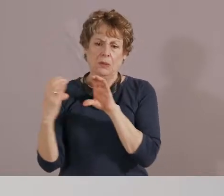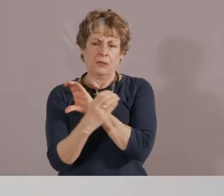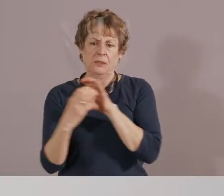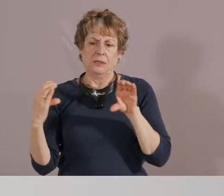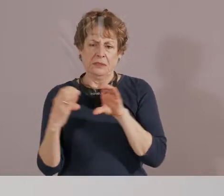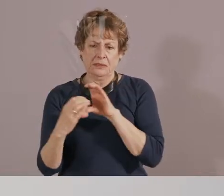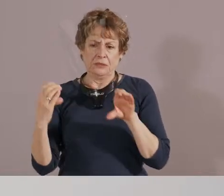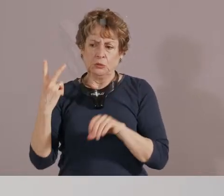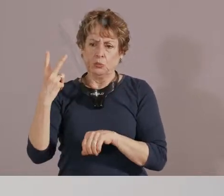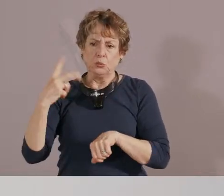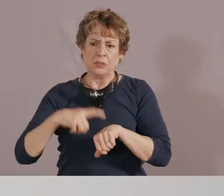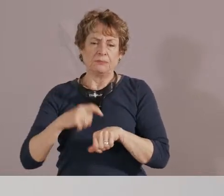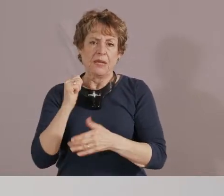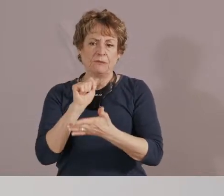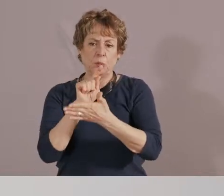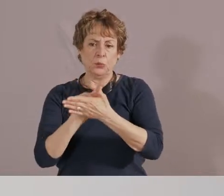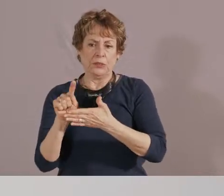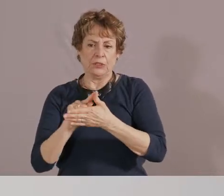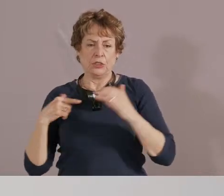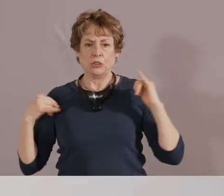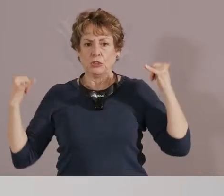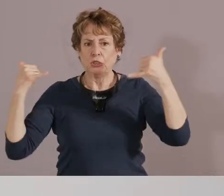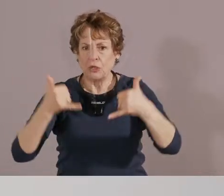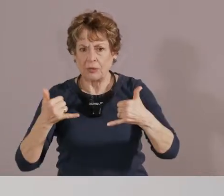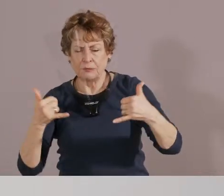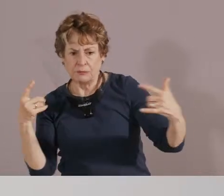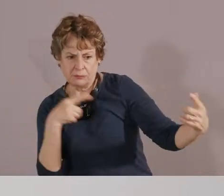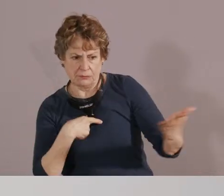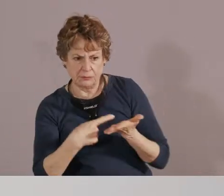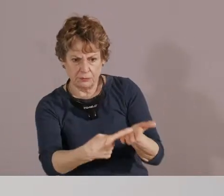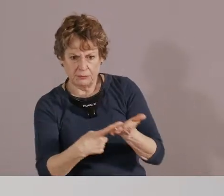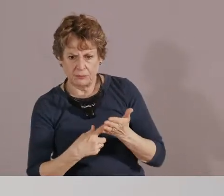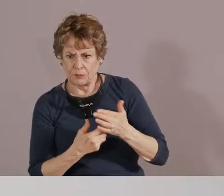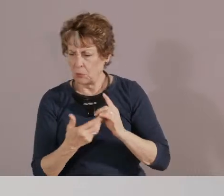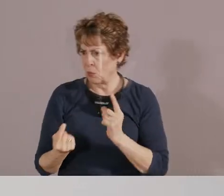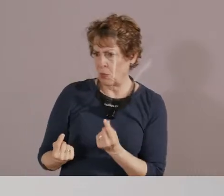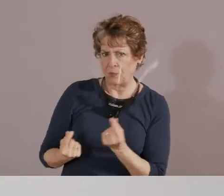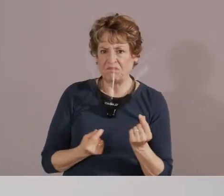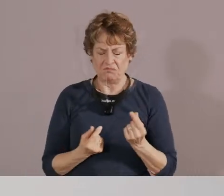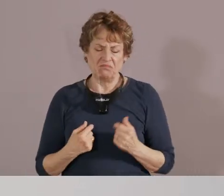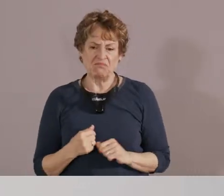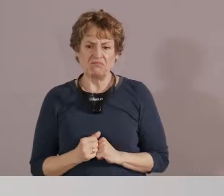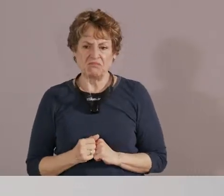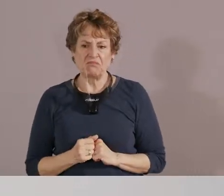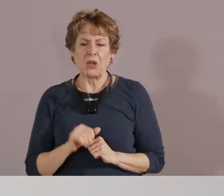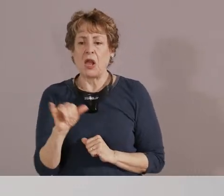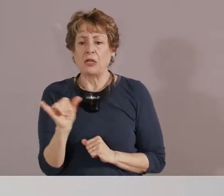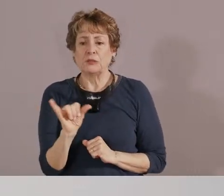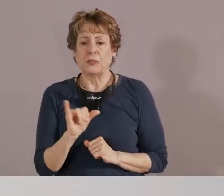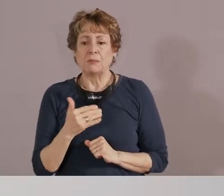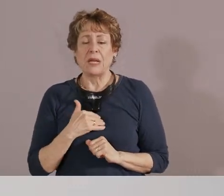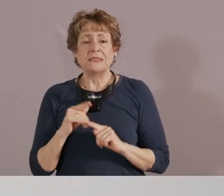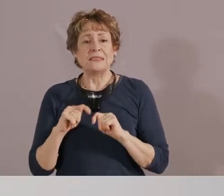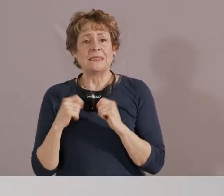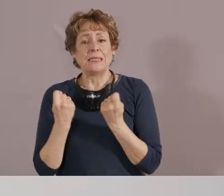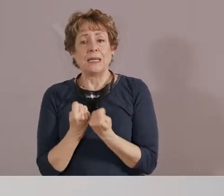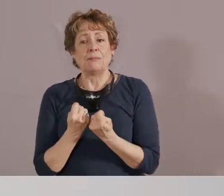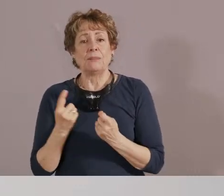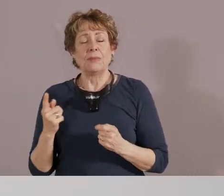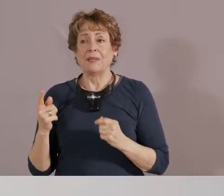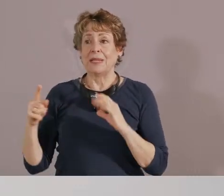know that the Pima County Health Department is very active in emails and texts to my team when they have specific